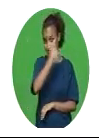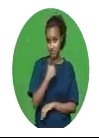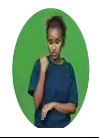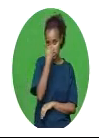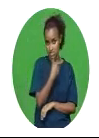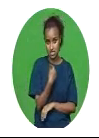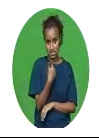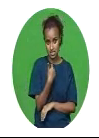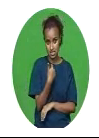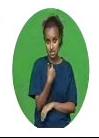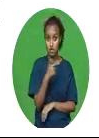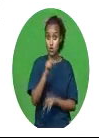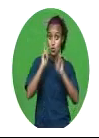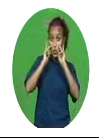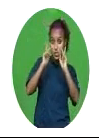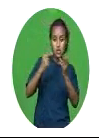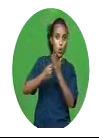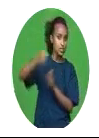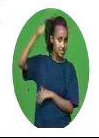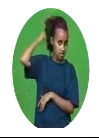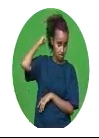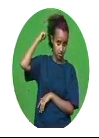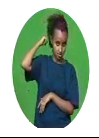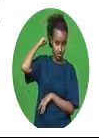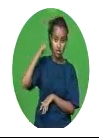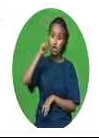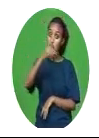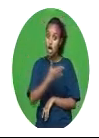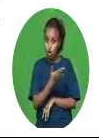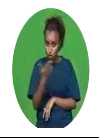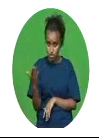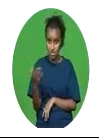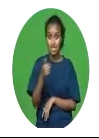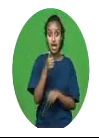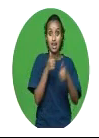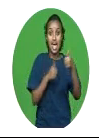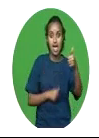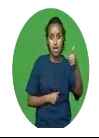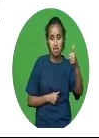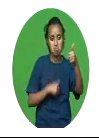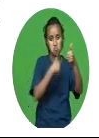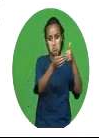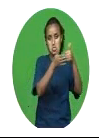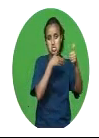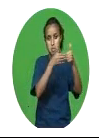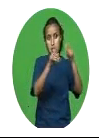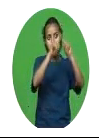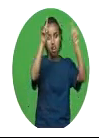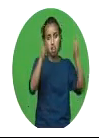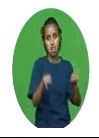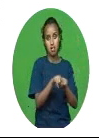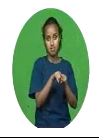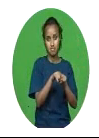slots. As you see on the screen, the object in A is simple rectangular